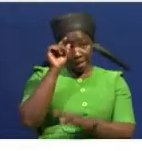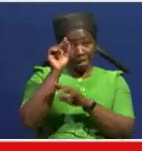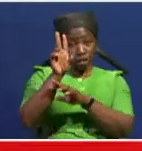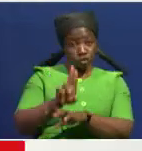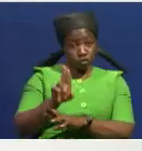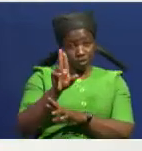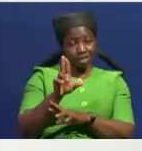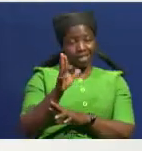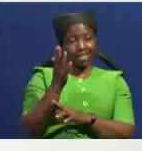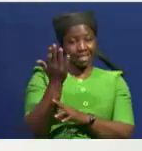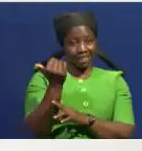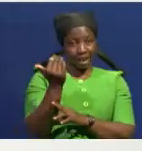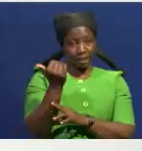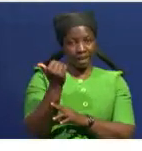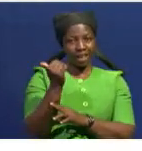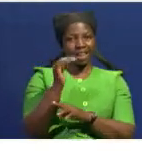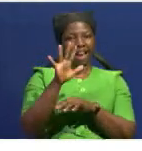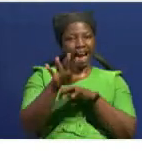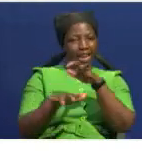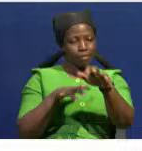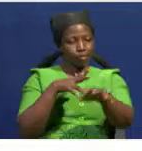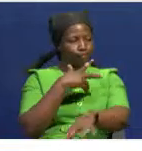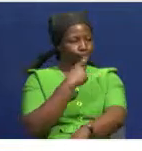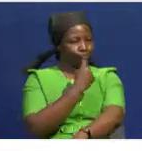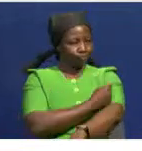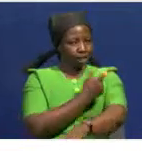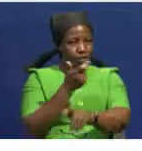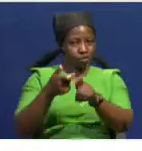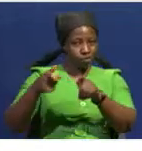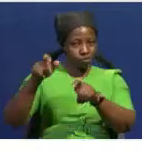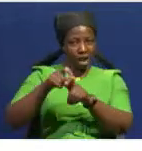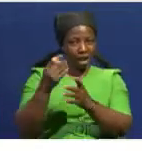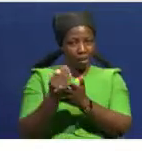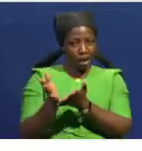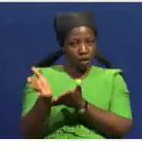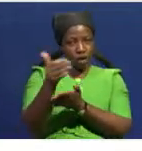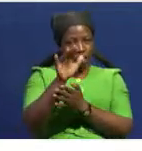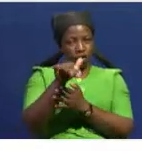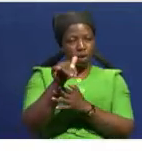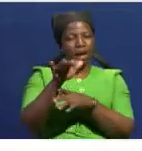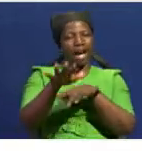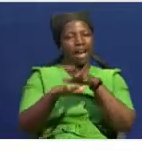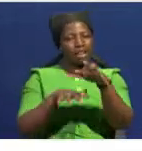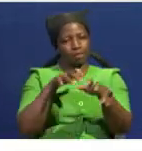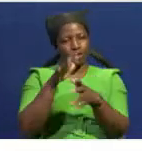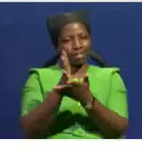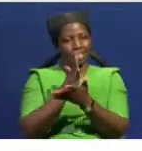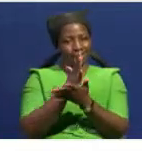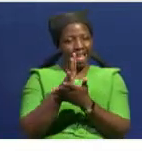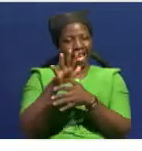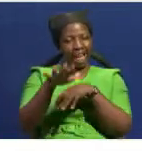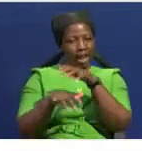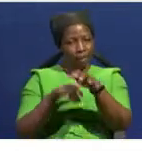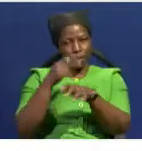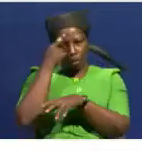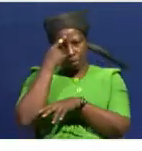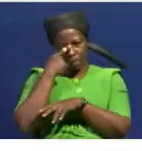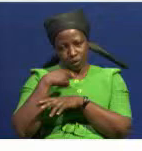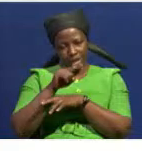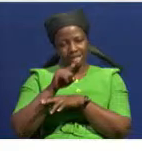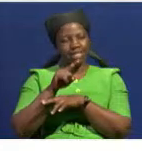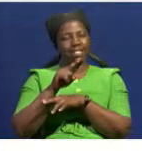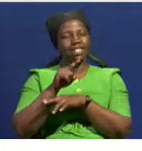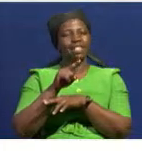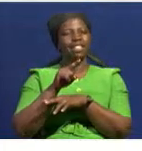the upcoming livestock vaccination to double revenue from the livestock subsector. Livestock Policy Research Director